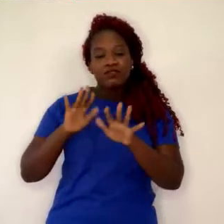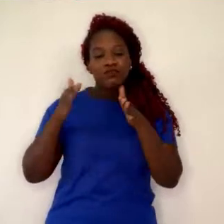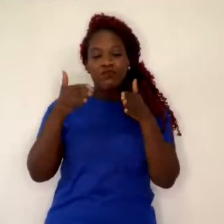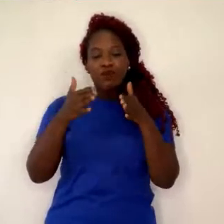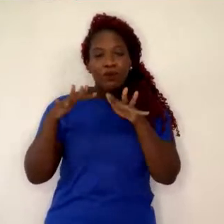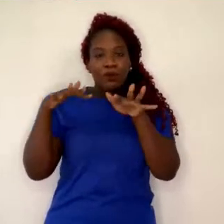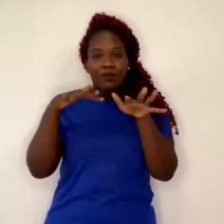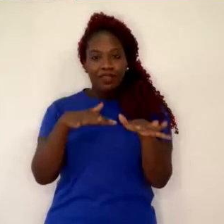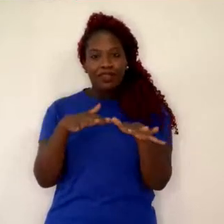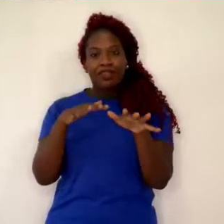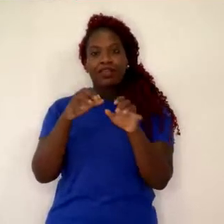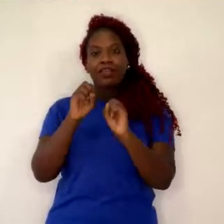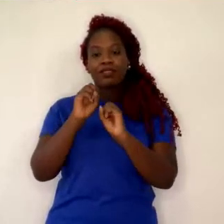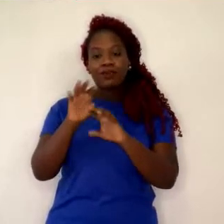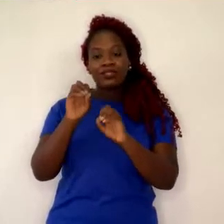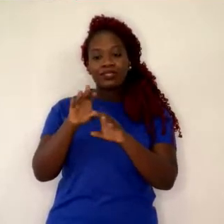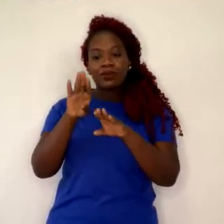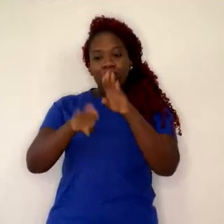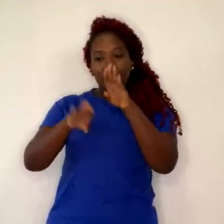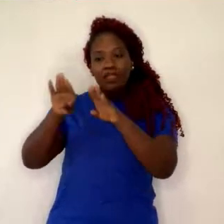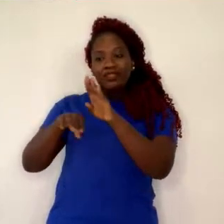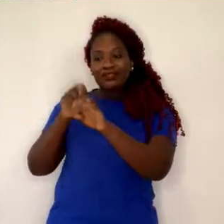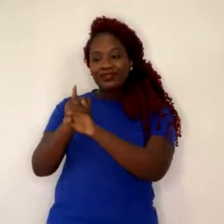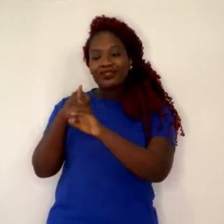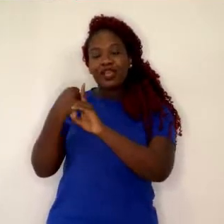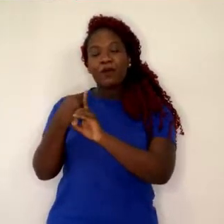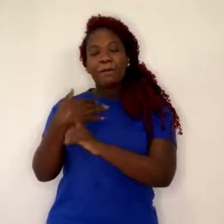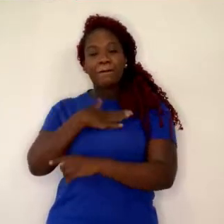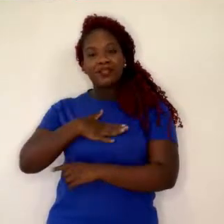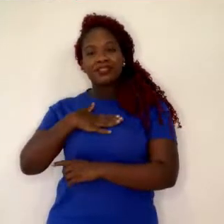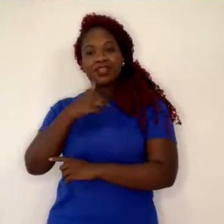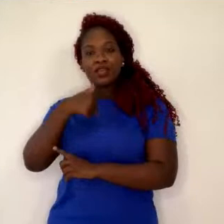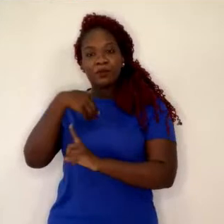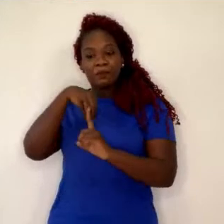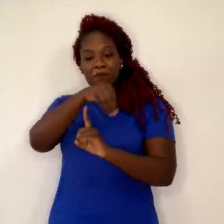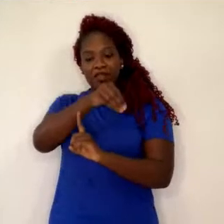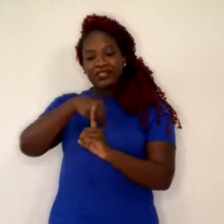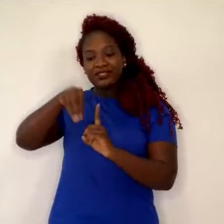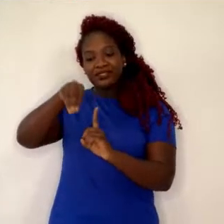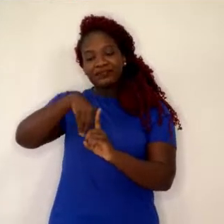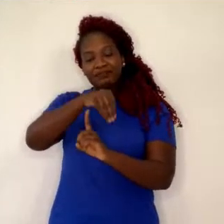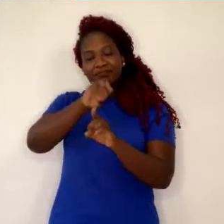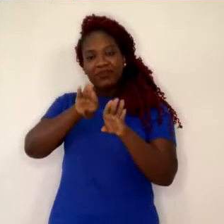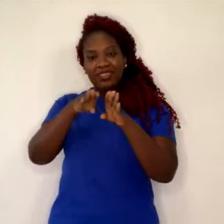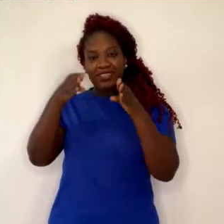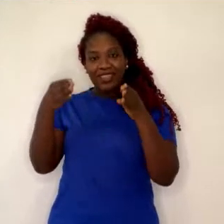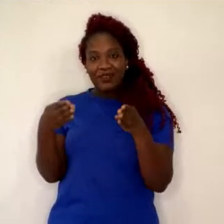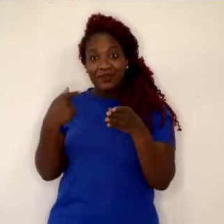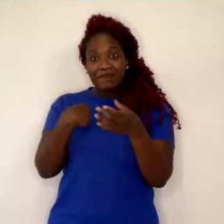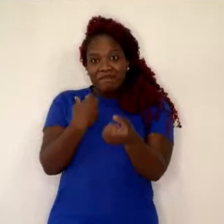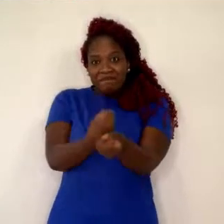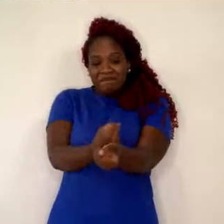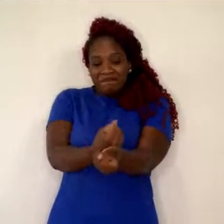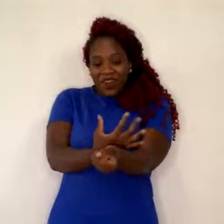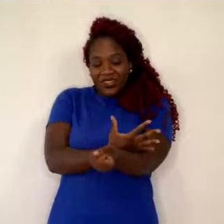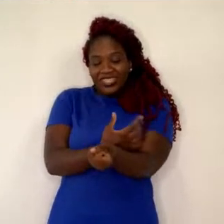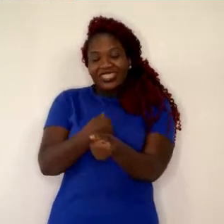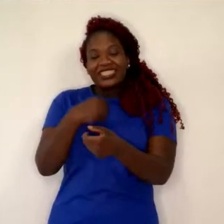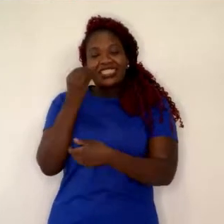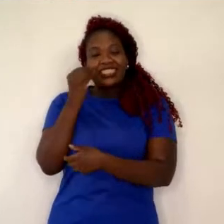last panel of the Brazil-UK Forum, and it's with pleasure, with great pleasure that I